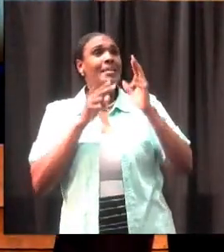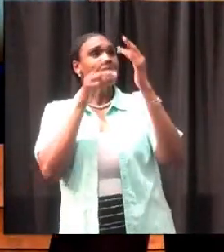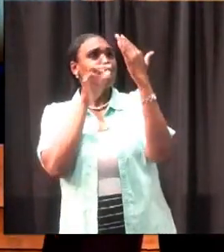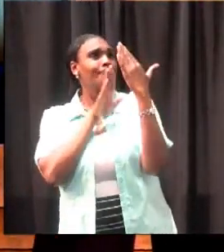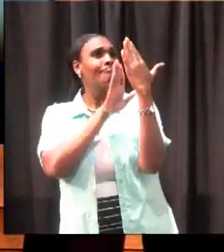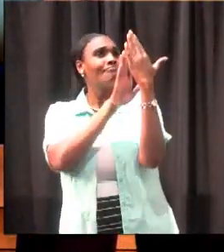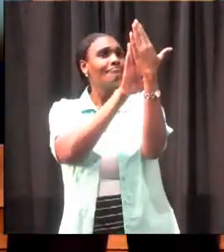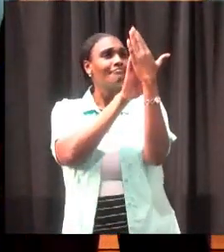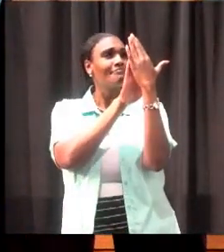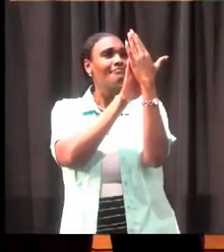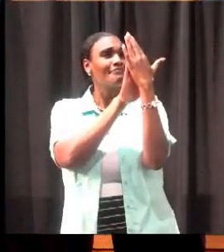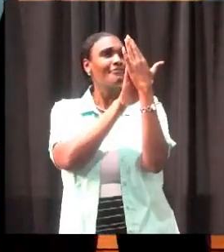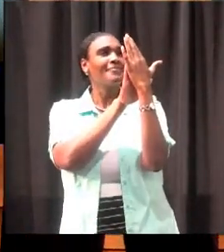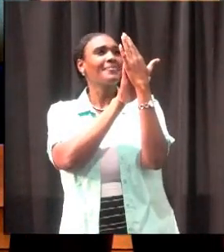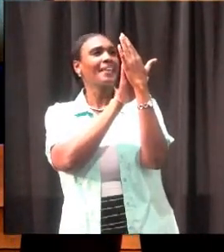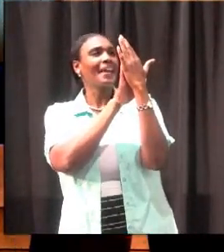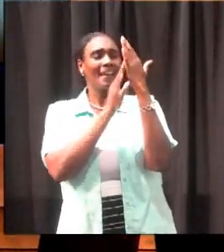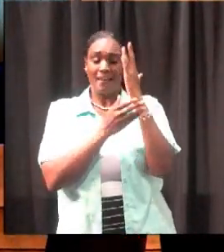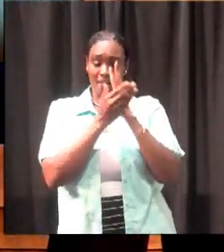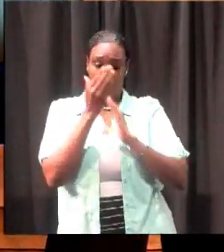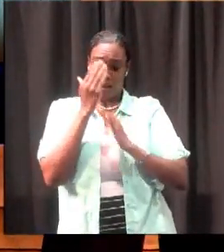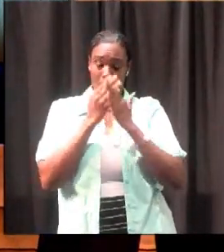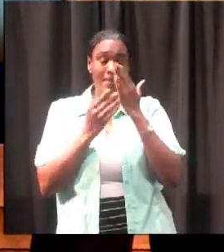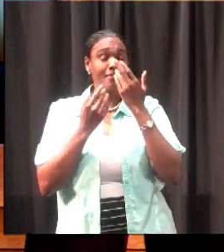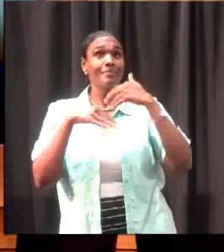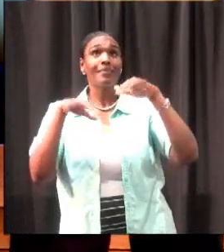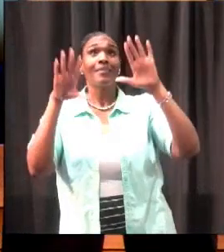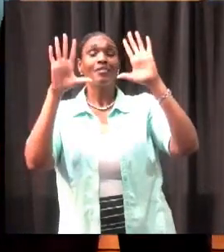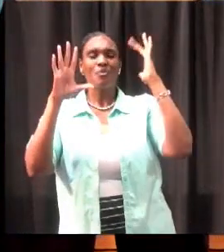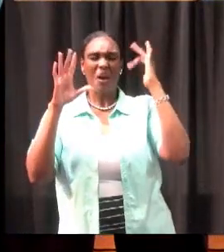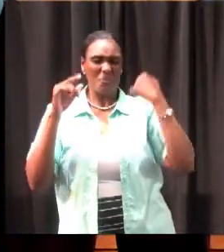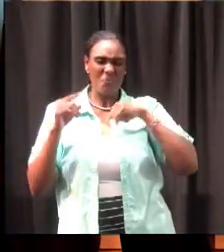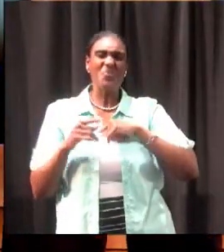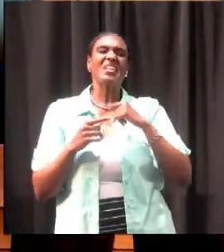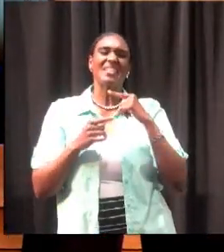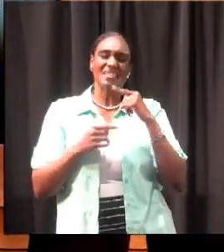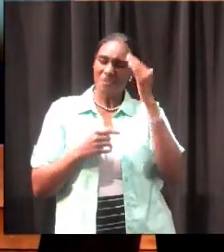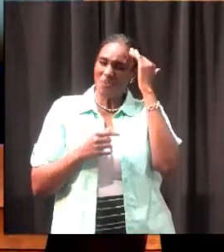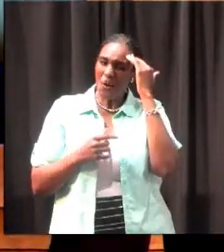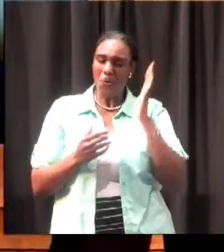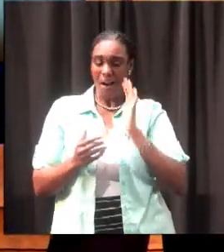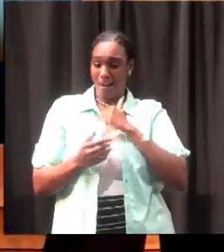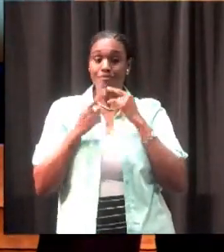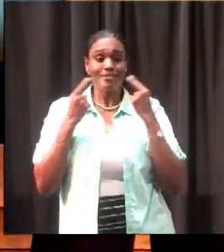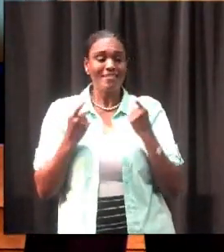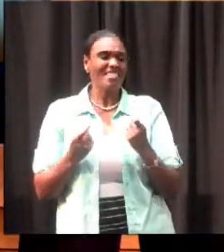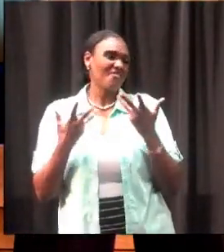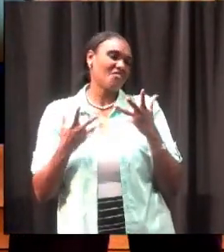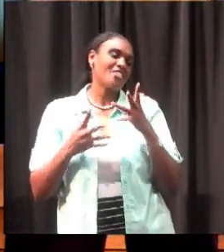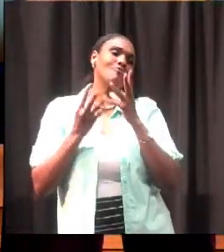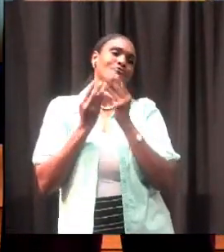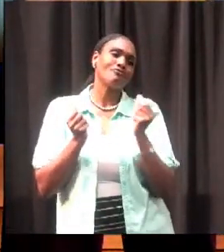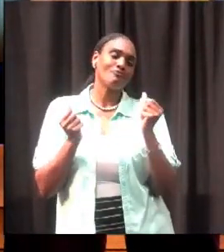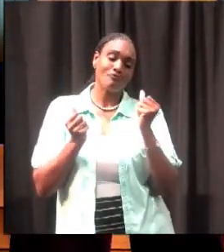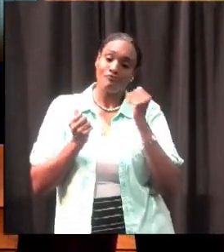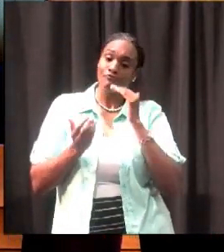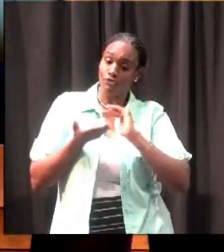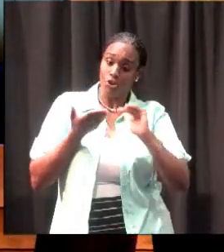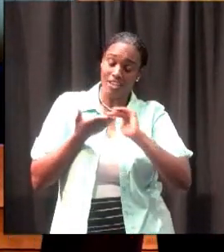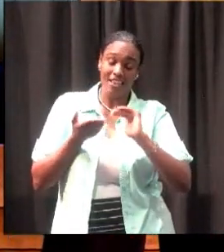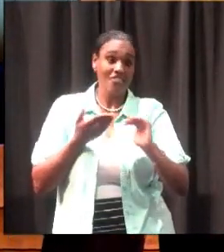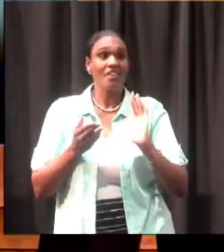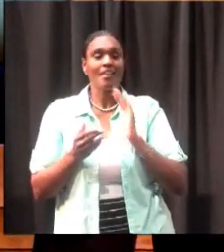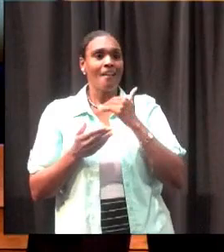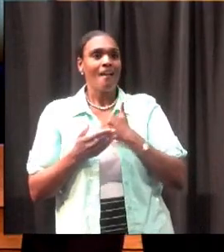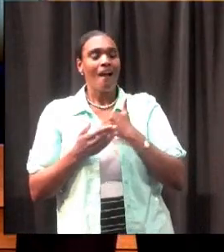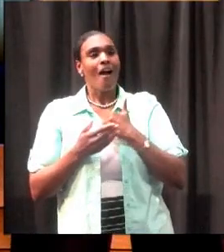lift up our hands, knowing that our sins have been forgiven, knowing that they have been removed as far as the east is from the west, knowing